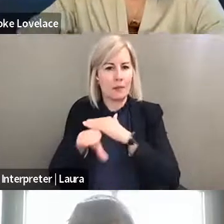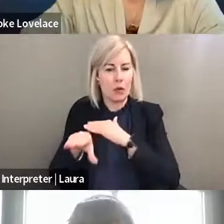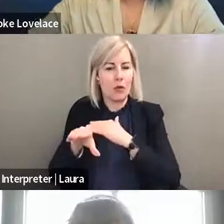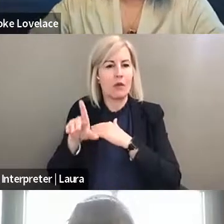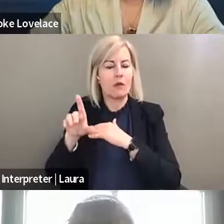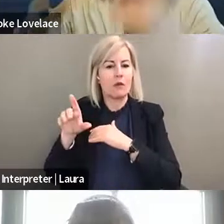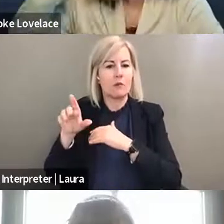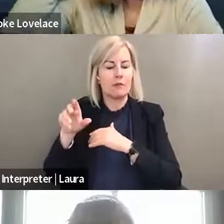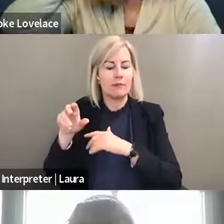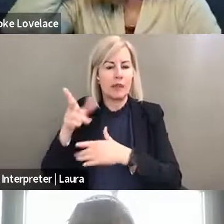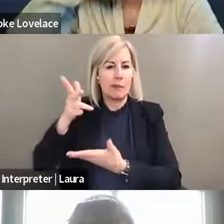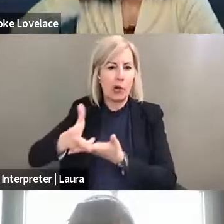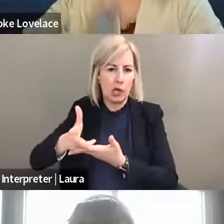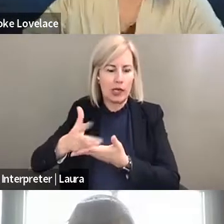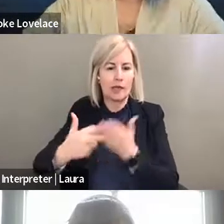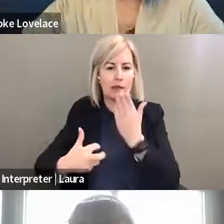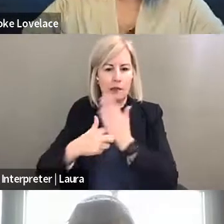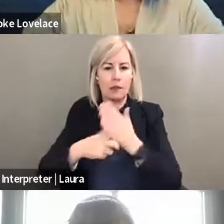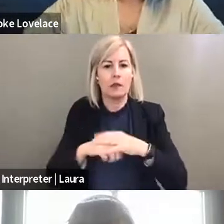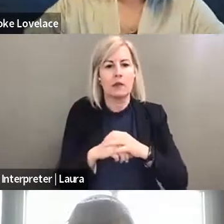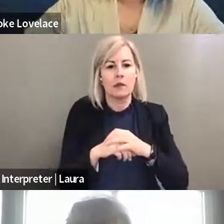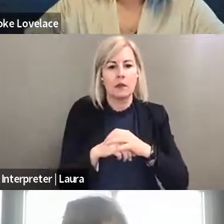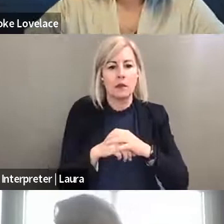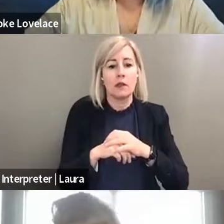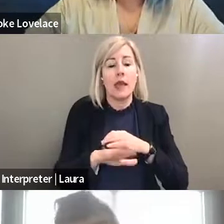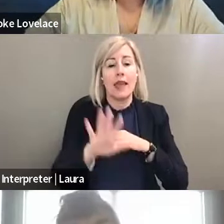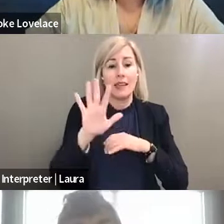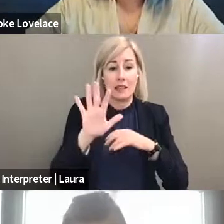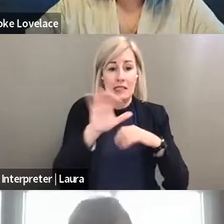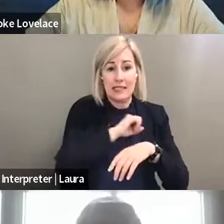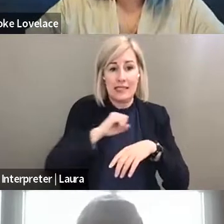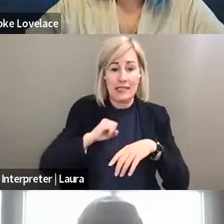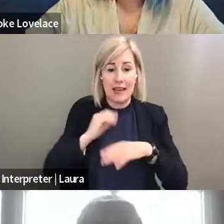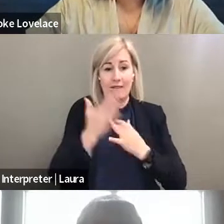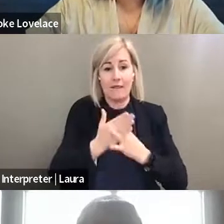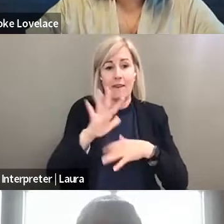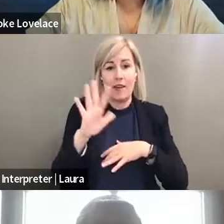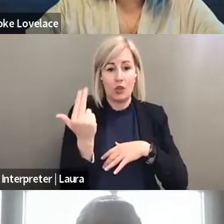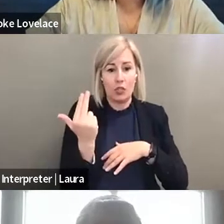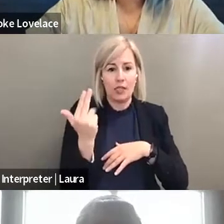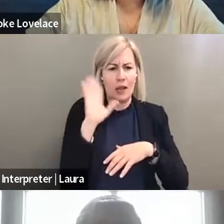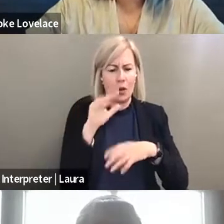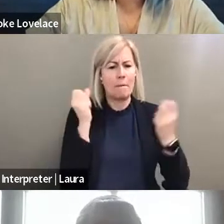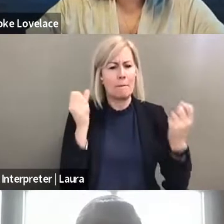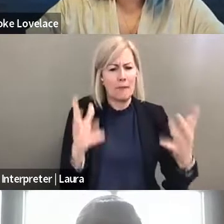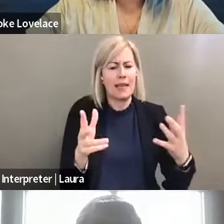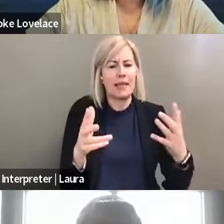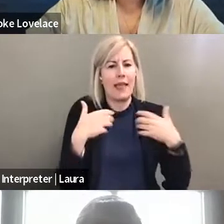permits. And Senate File 513, I know a lot of the mental health advocates had been working on